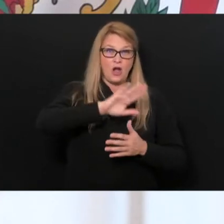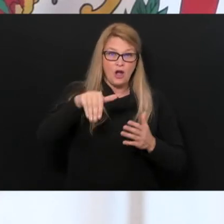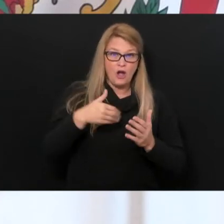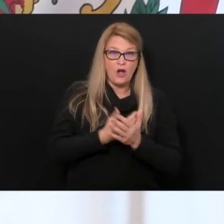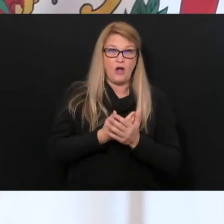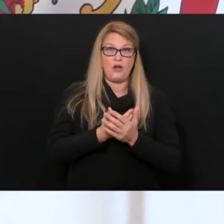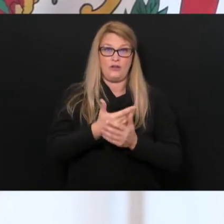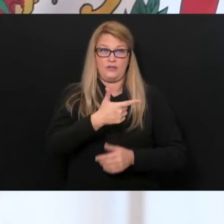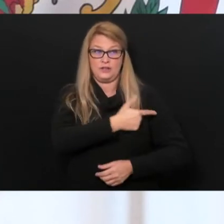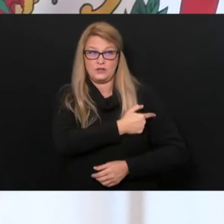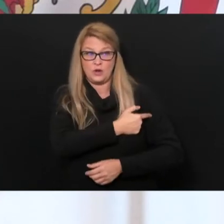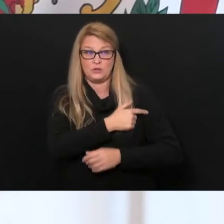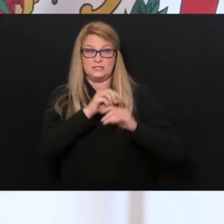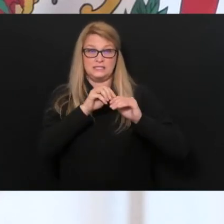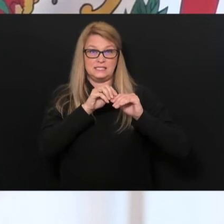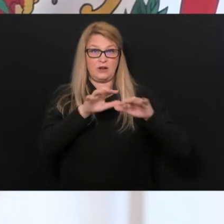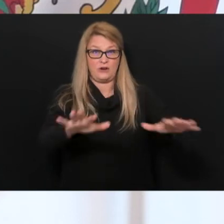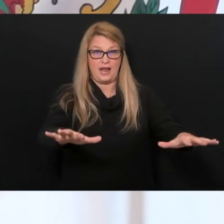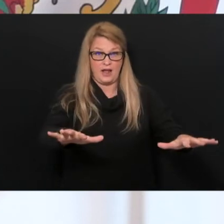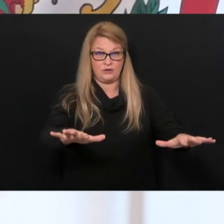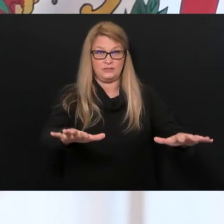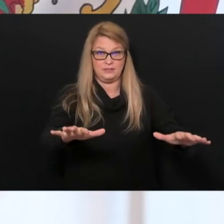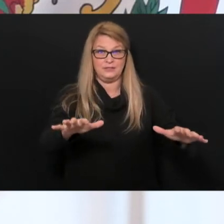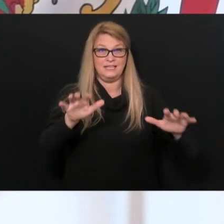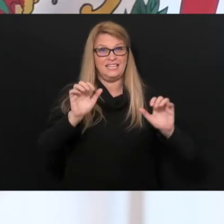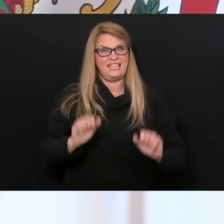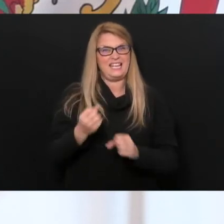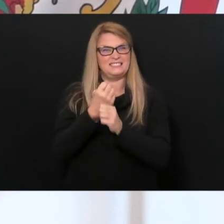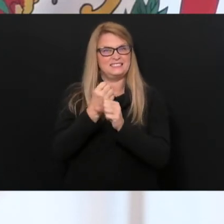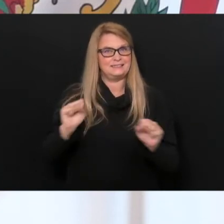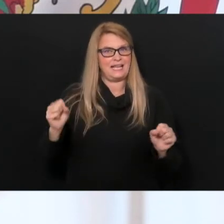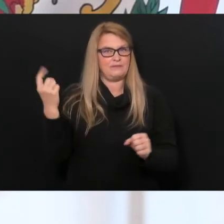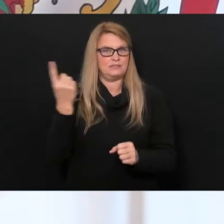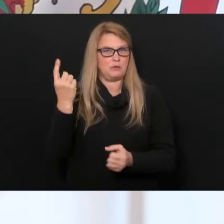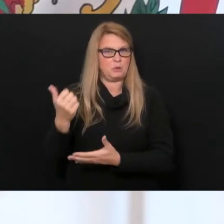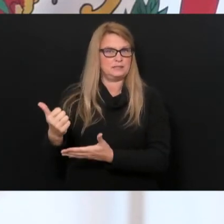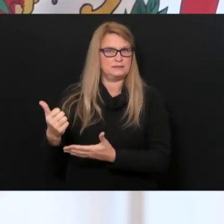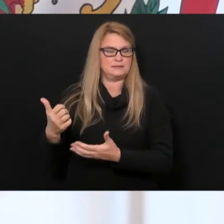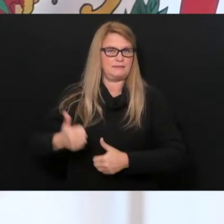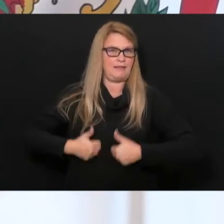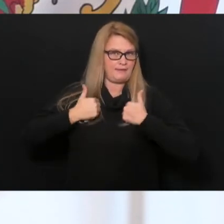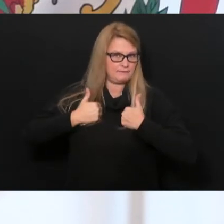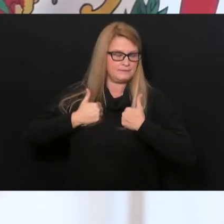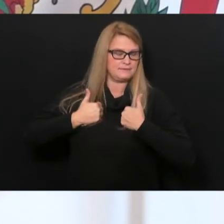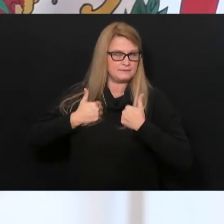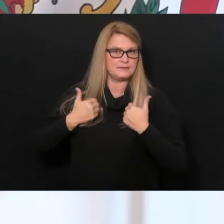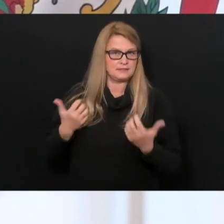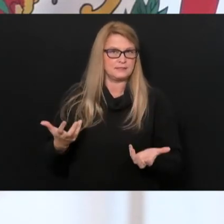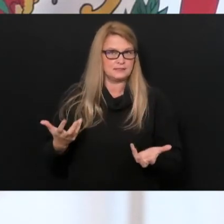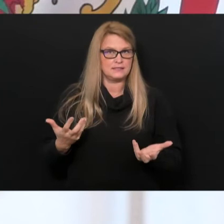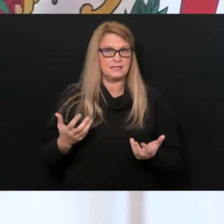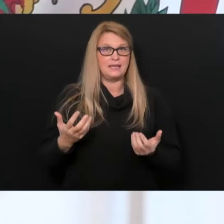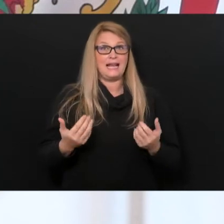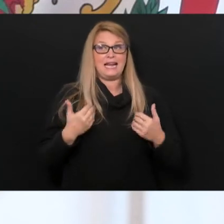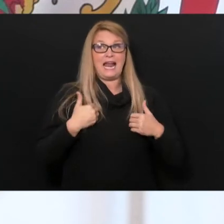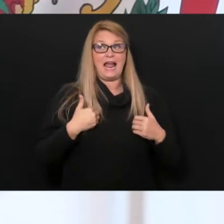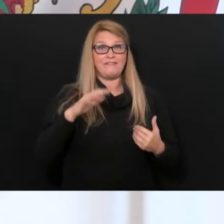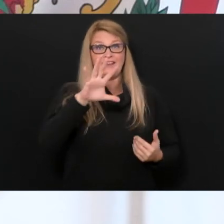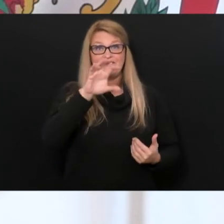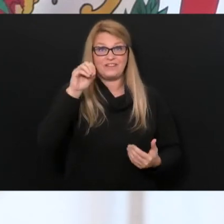get out is a chance at saving somebody's life. And having 50,000